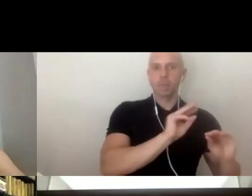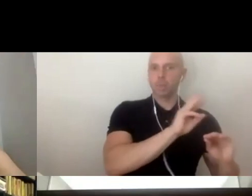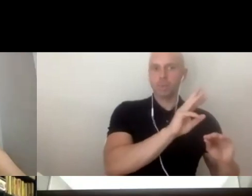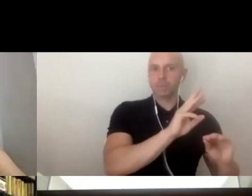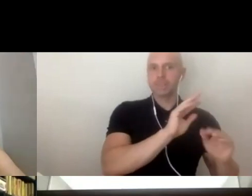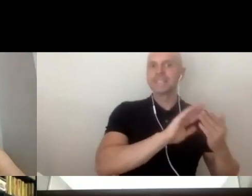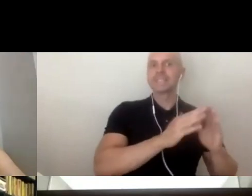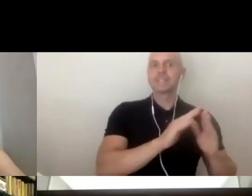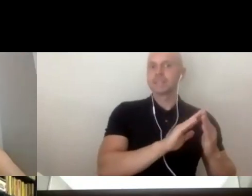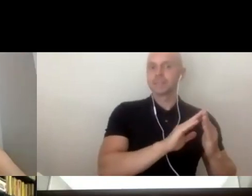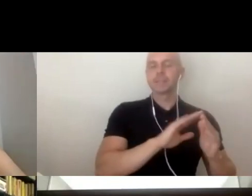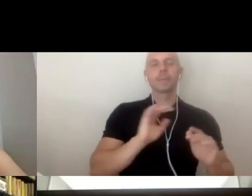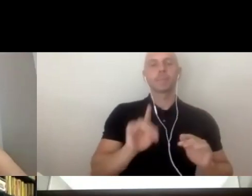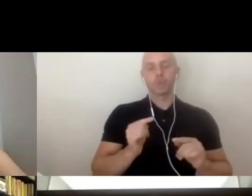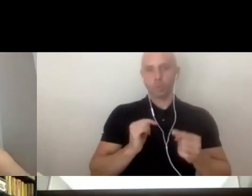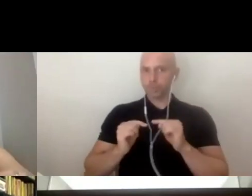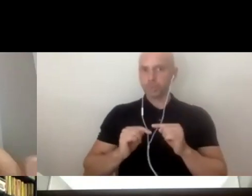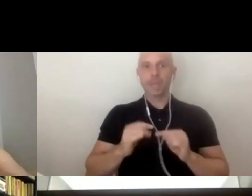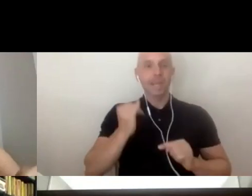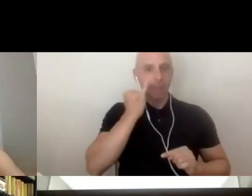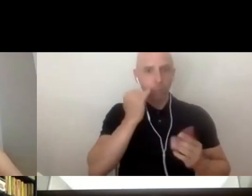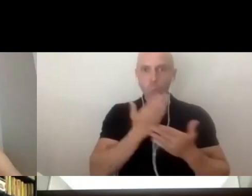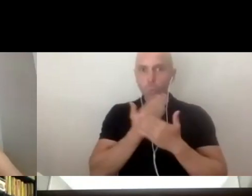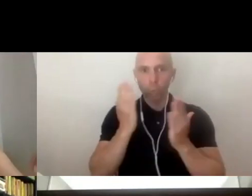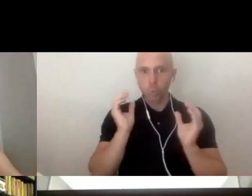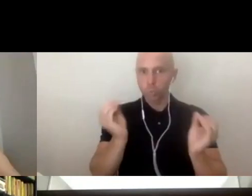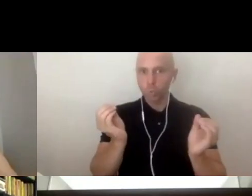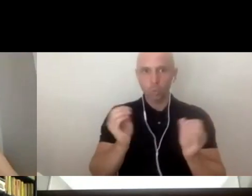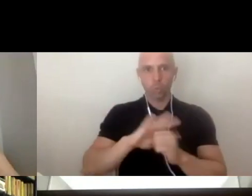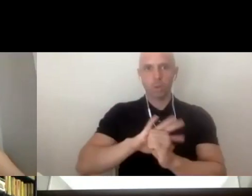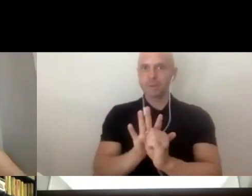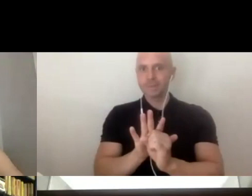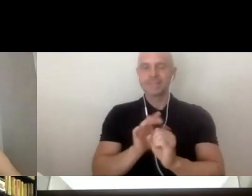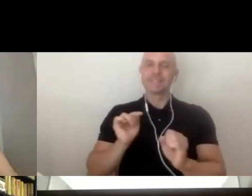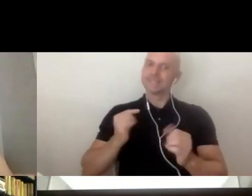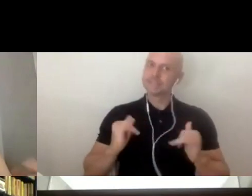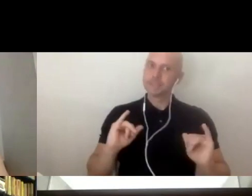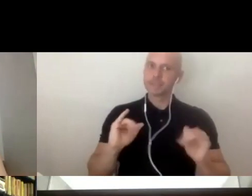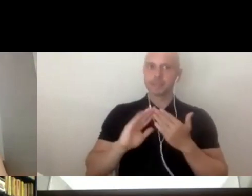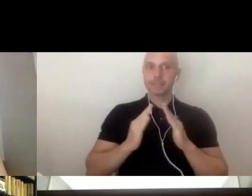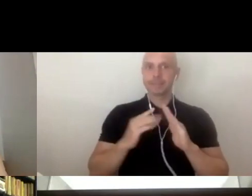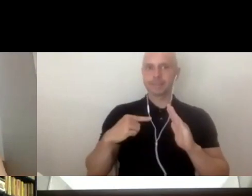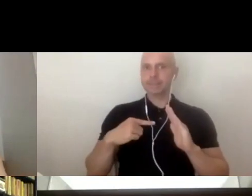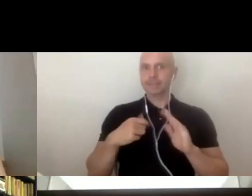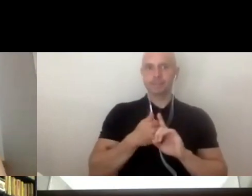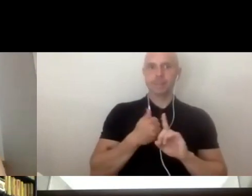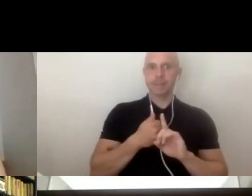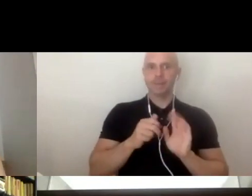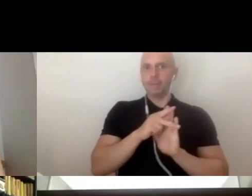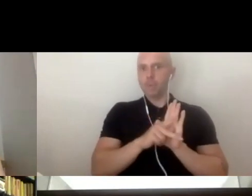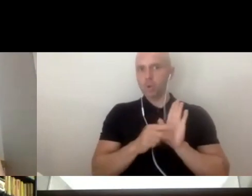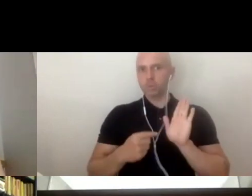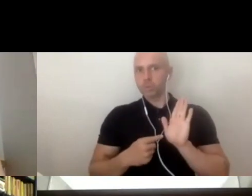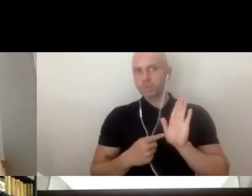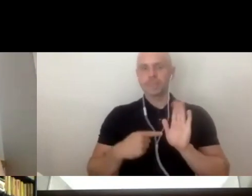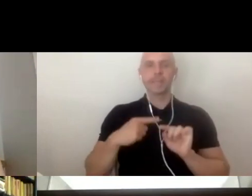undertake advertising for or communications or marketing for other individual projects. It's just a case of